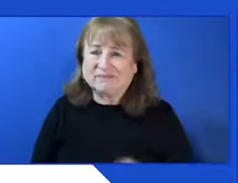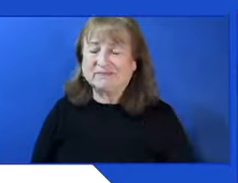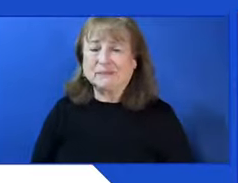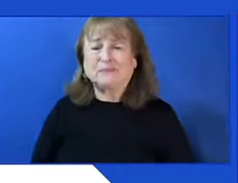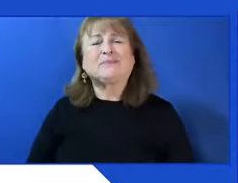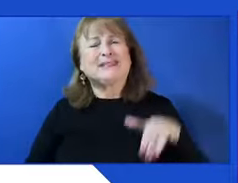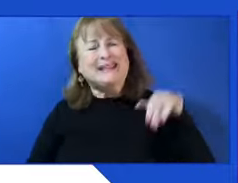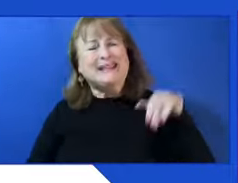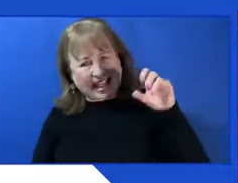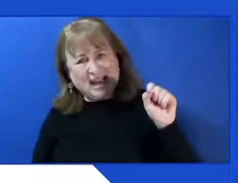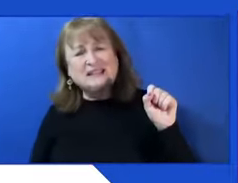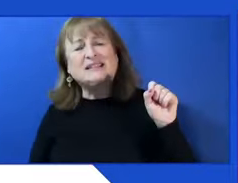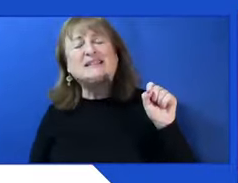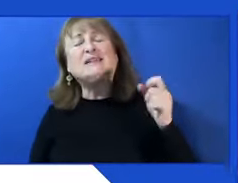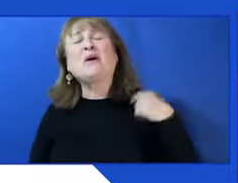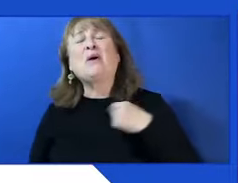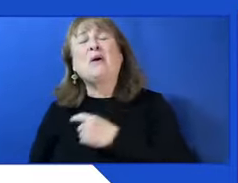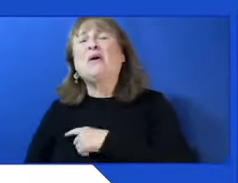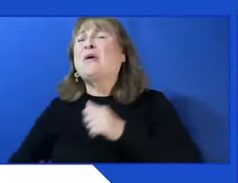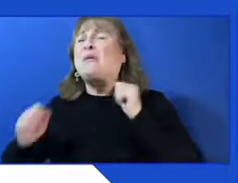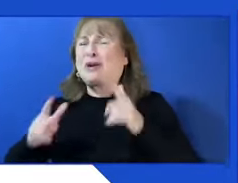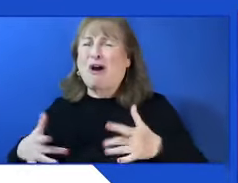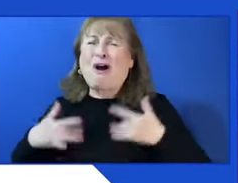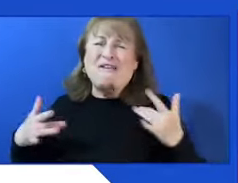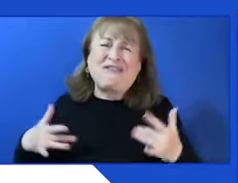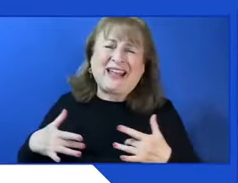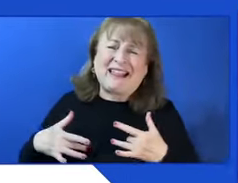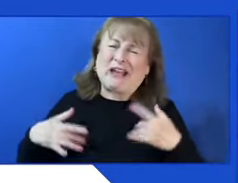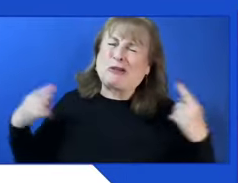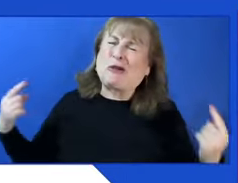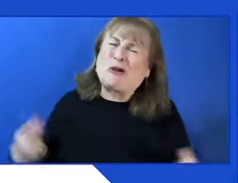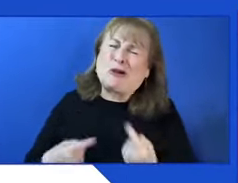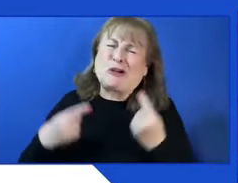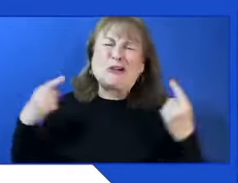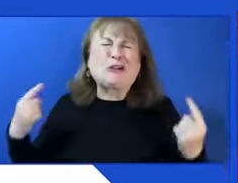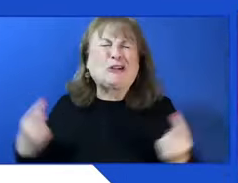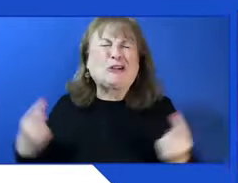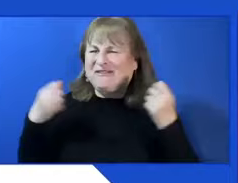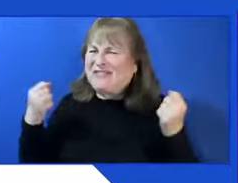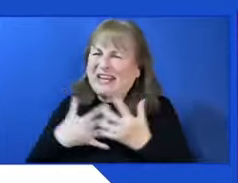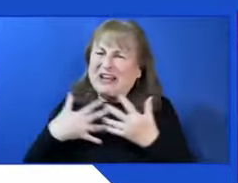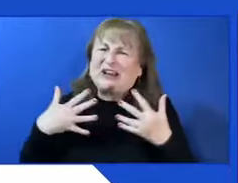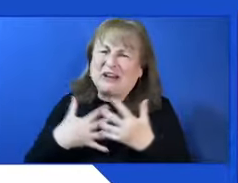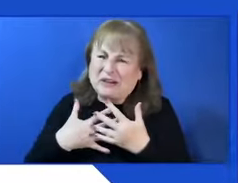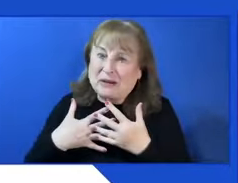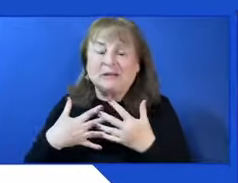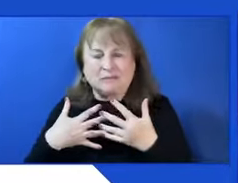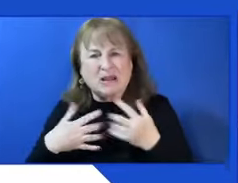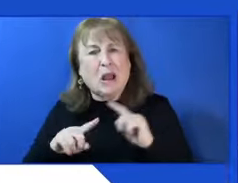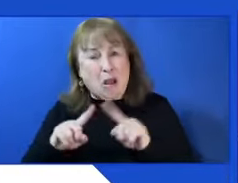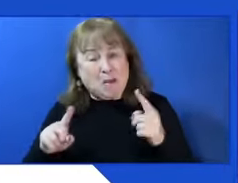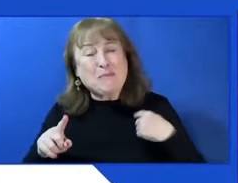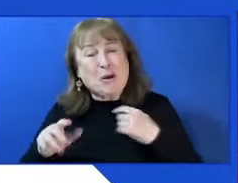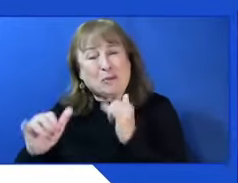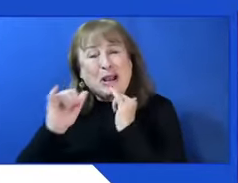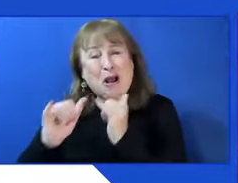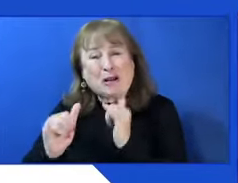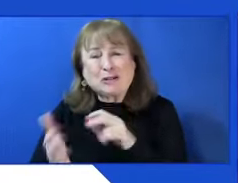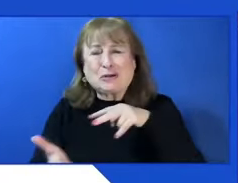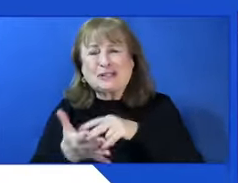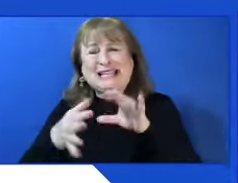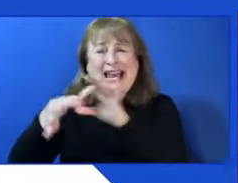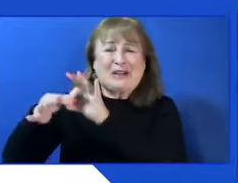Yes, we are all feeling the hurt, the pain, the fear, but we also stand